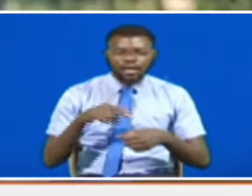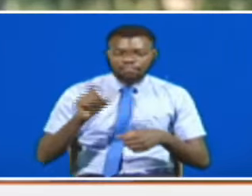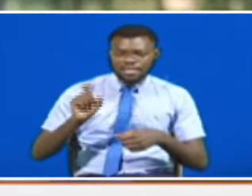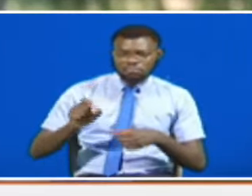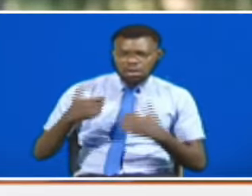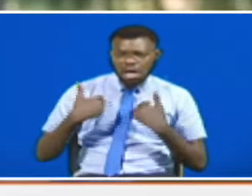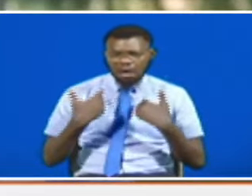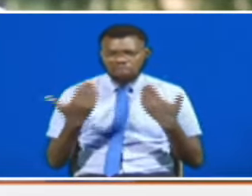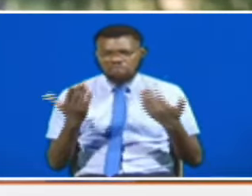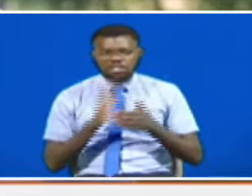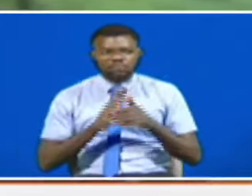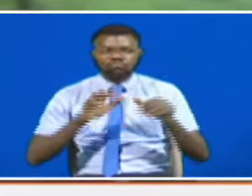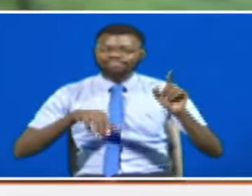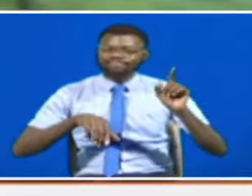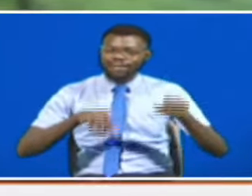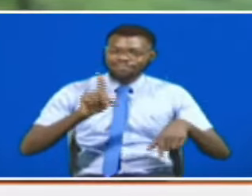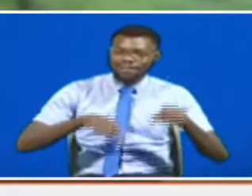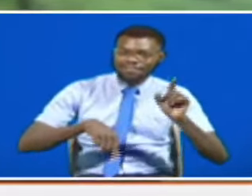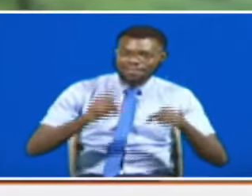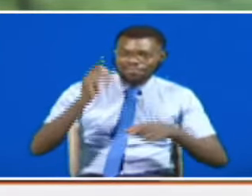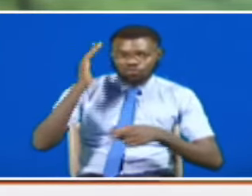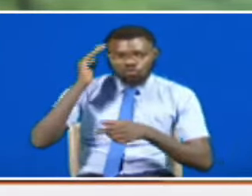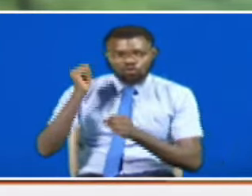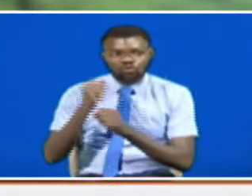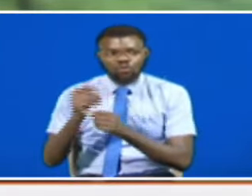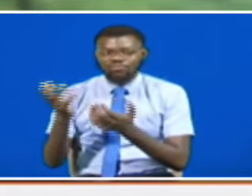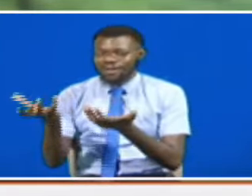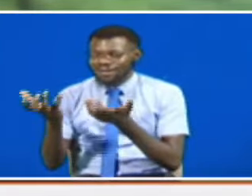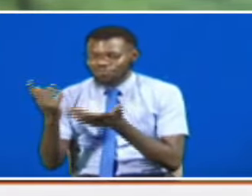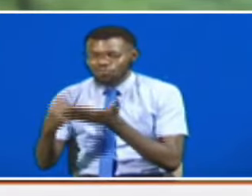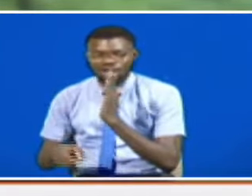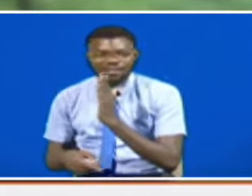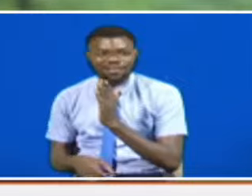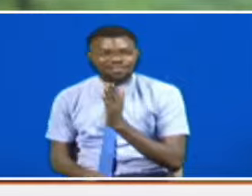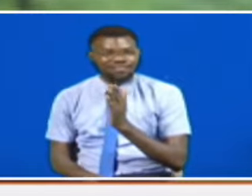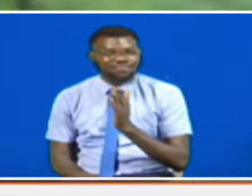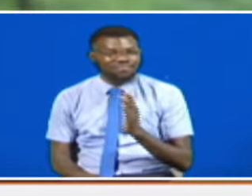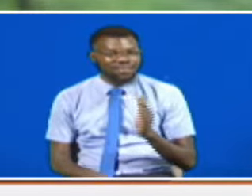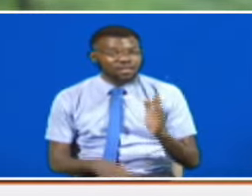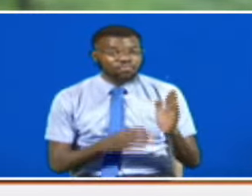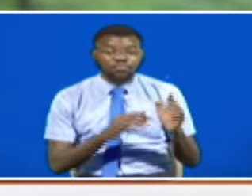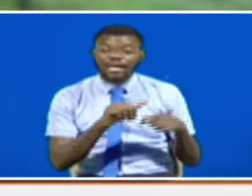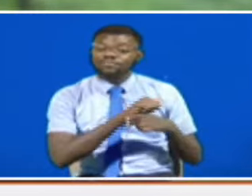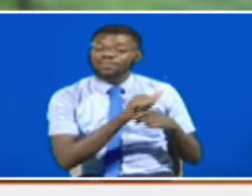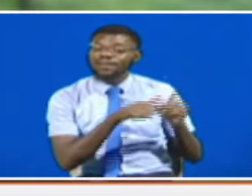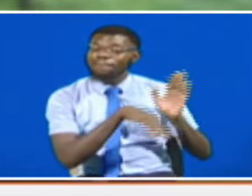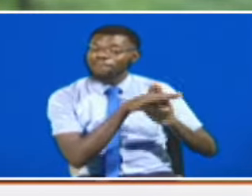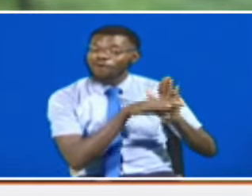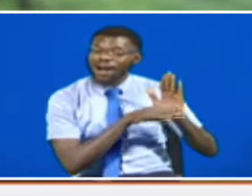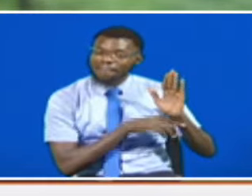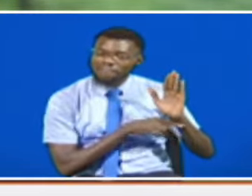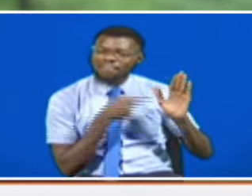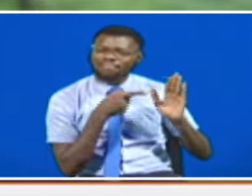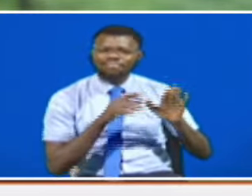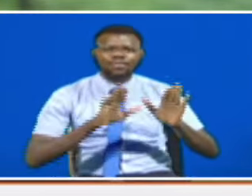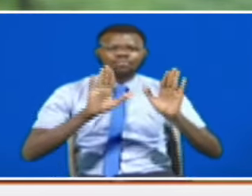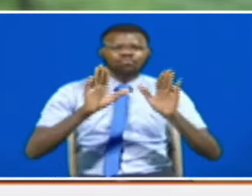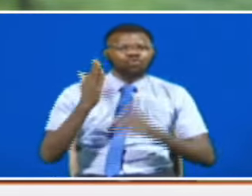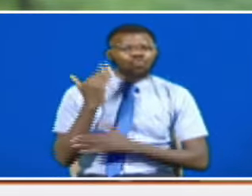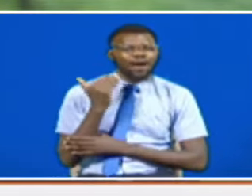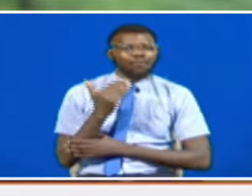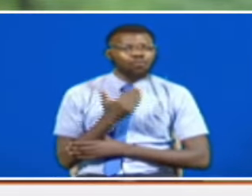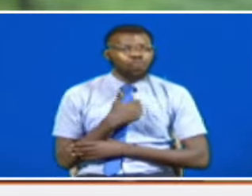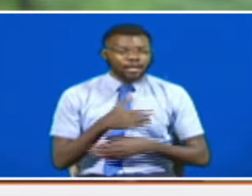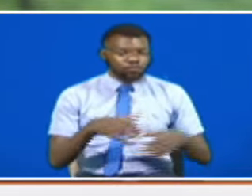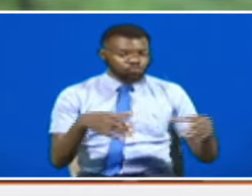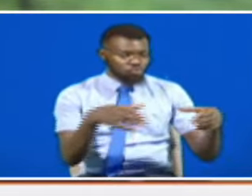cope with what the world demands. The reason why we found it important to have this training is to be able to equip our instructors